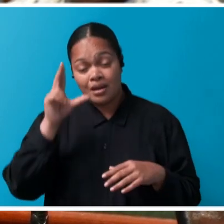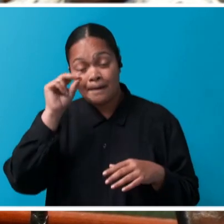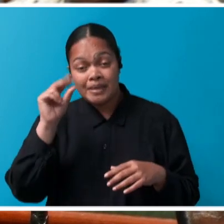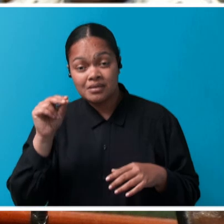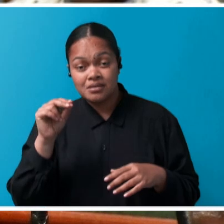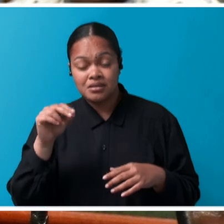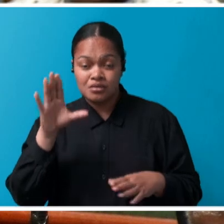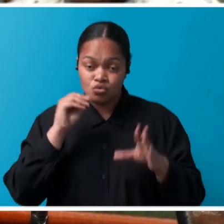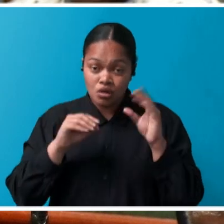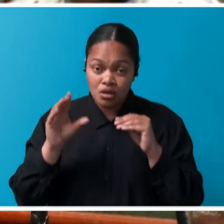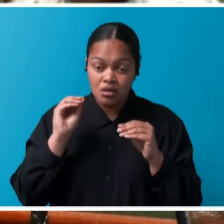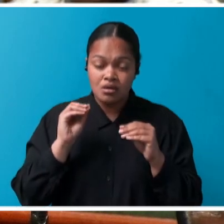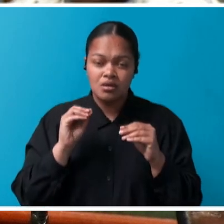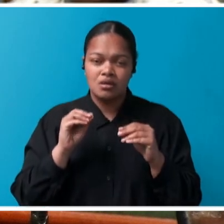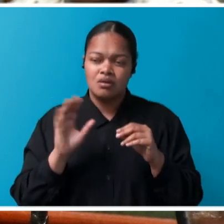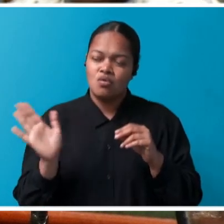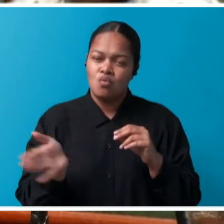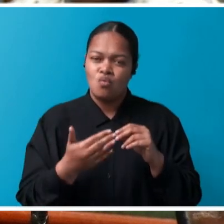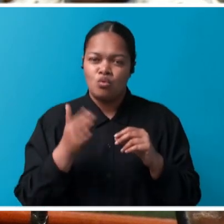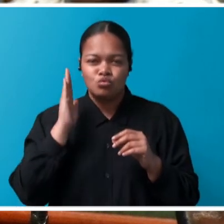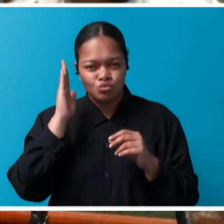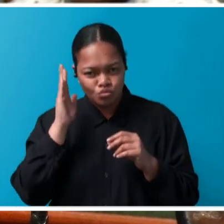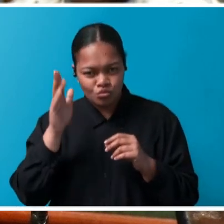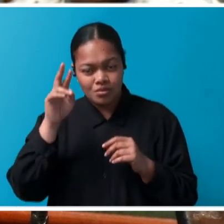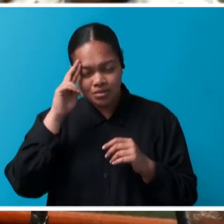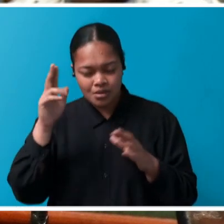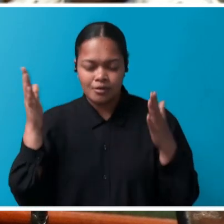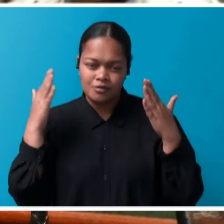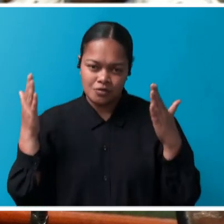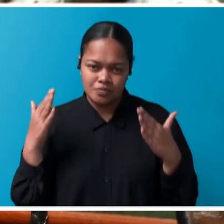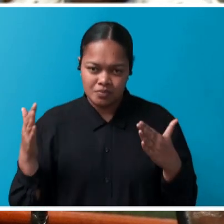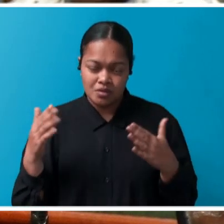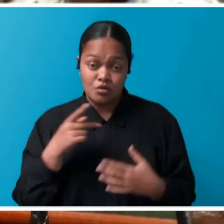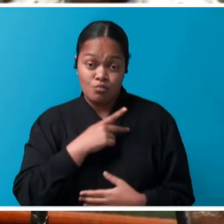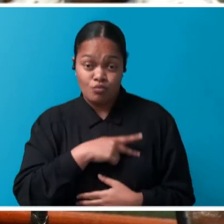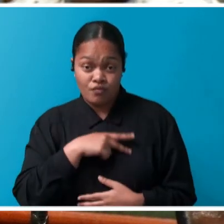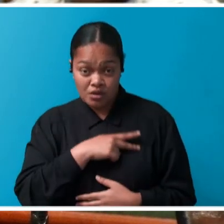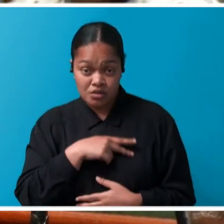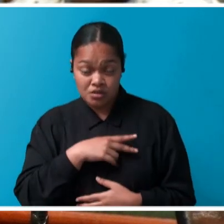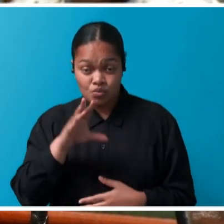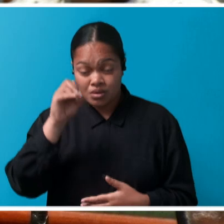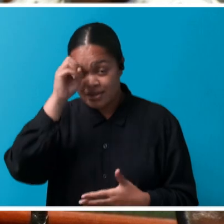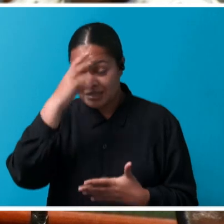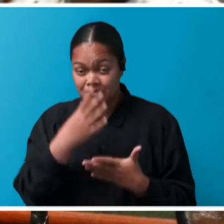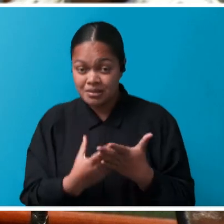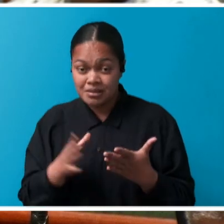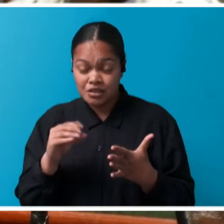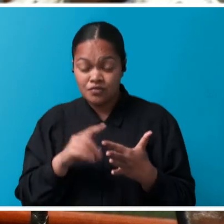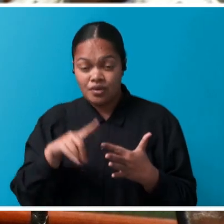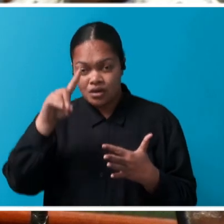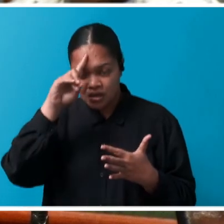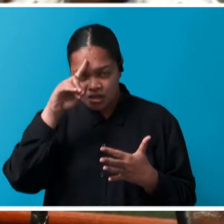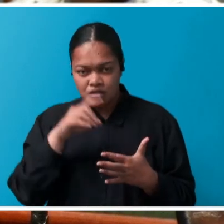to learn in all our schools. Mr. Speaker, sir, as professionals with expertise in education, teachers